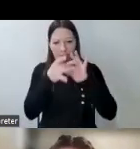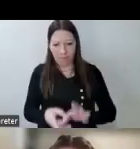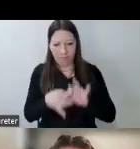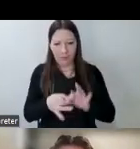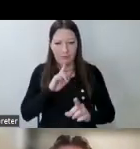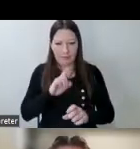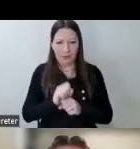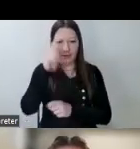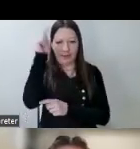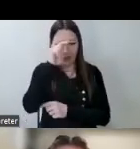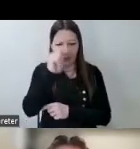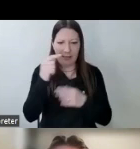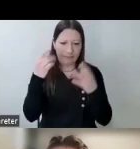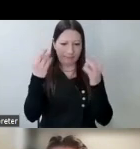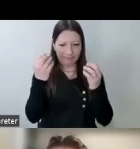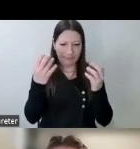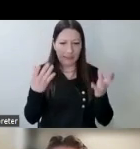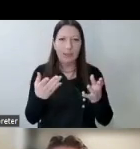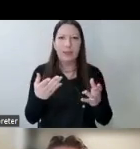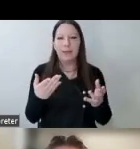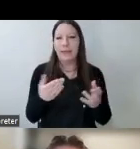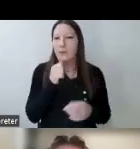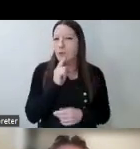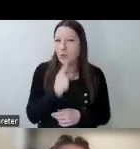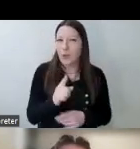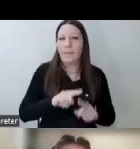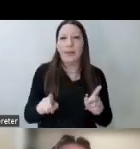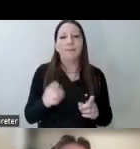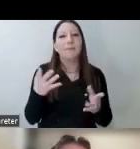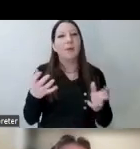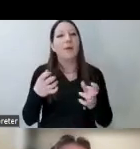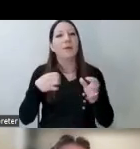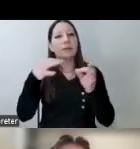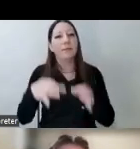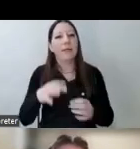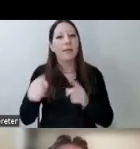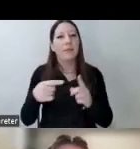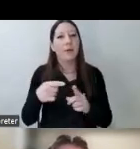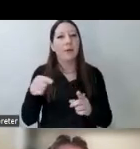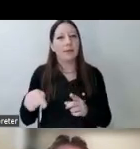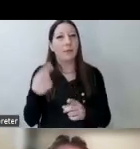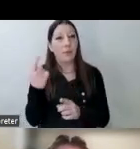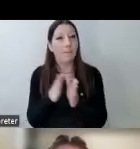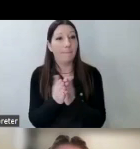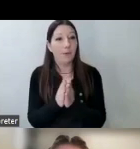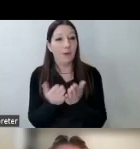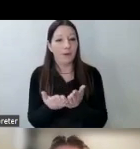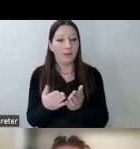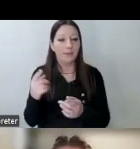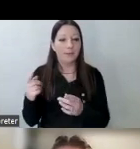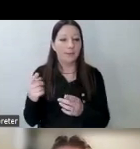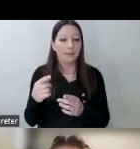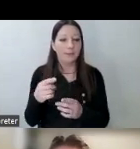the work of Eli Clare in their book, Exile and Pride. Claire identifies as genderqueer and disabled, and this book